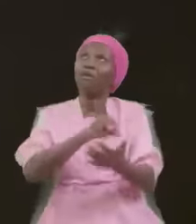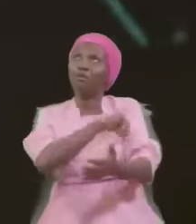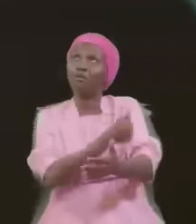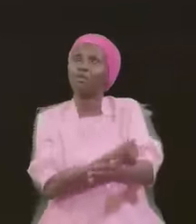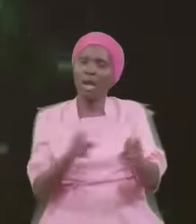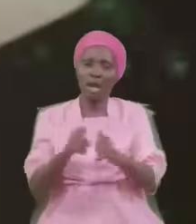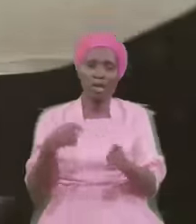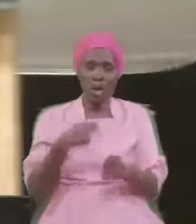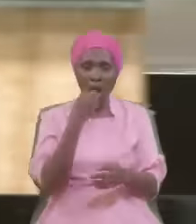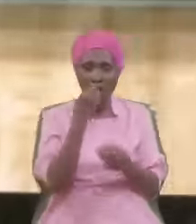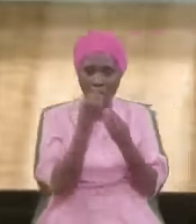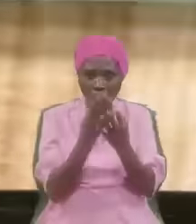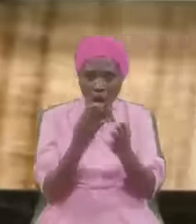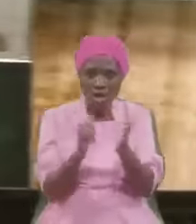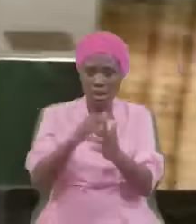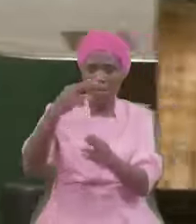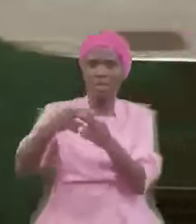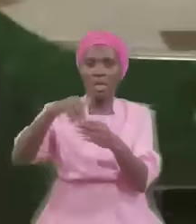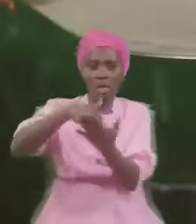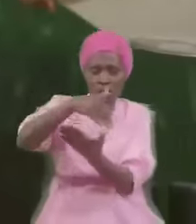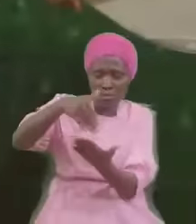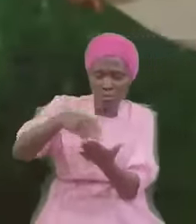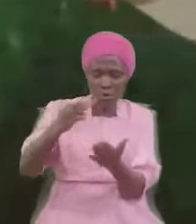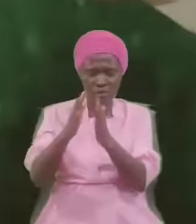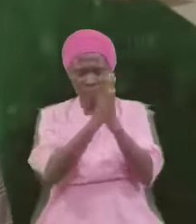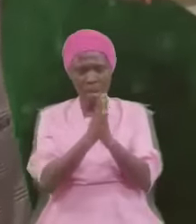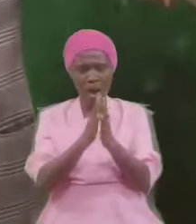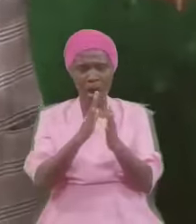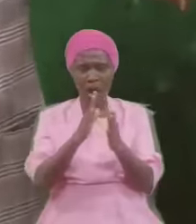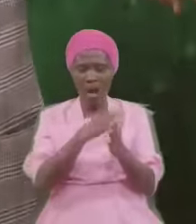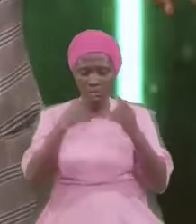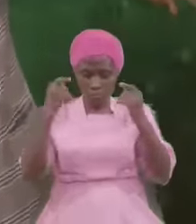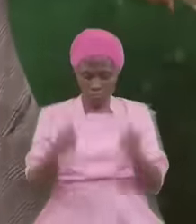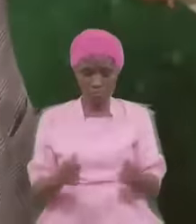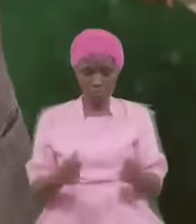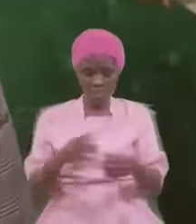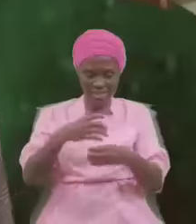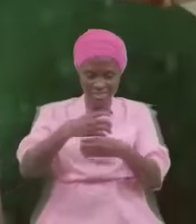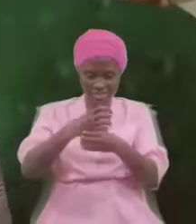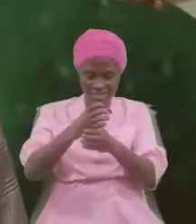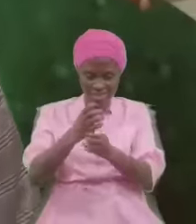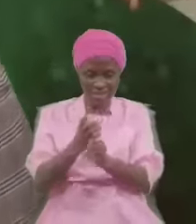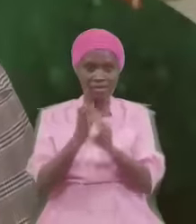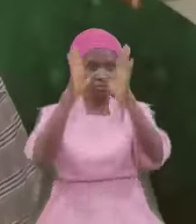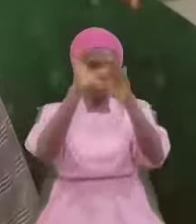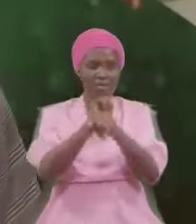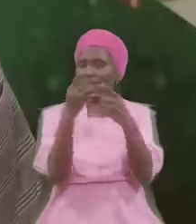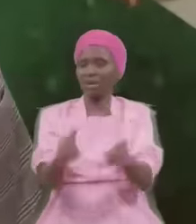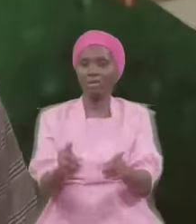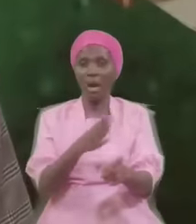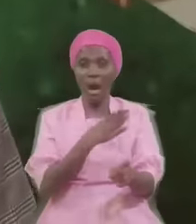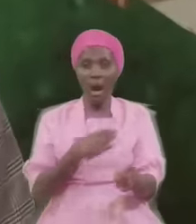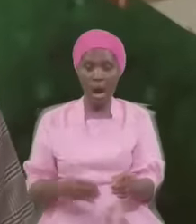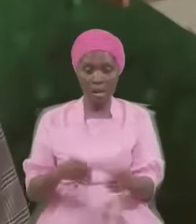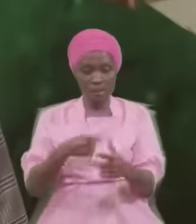we mentioned that name in the middle of the prayer, all of a sudden, a creative miracle took place. And bone